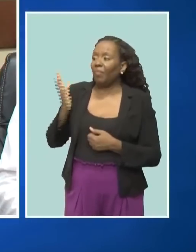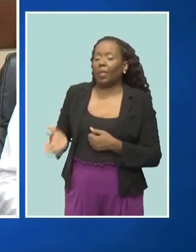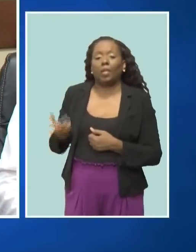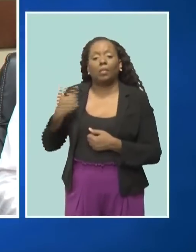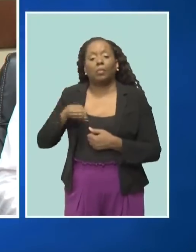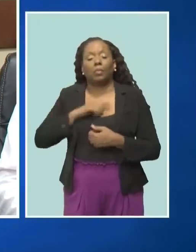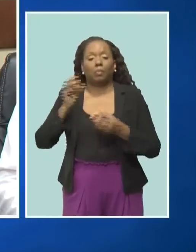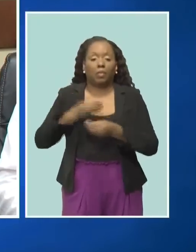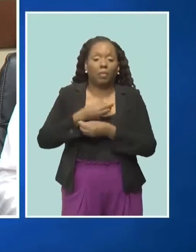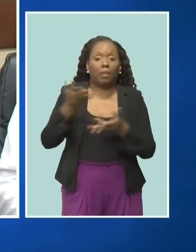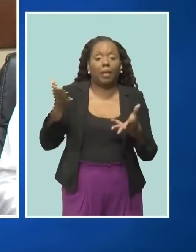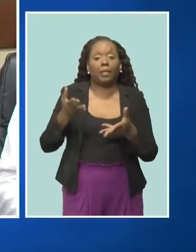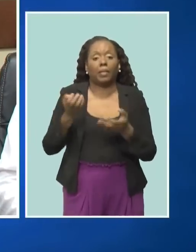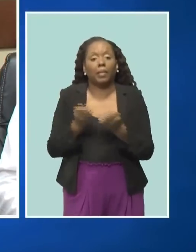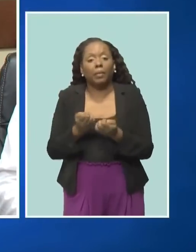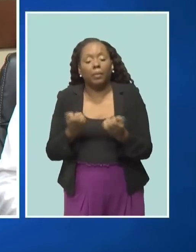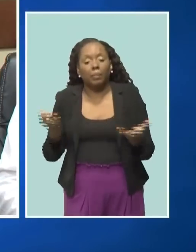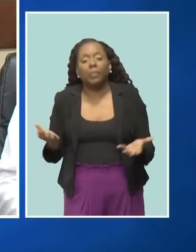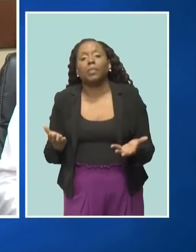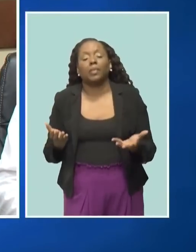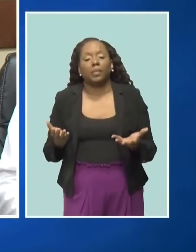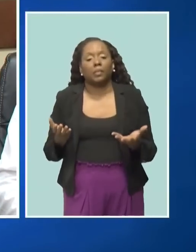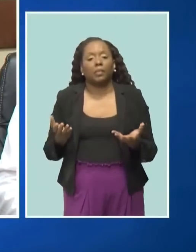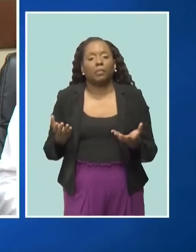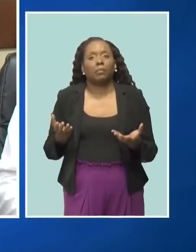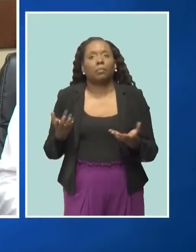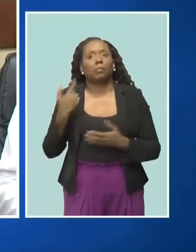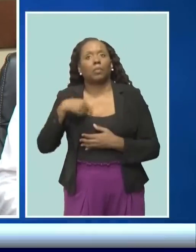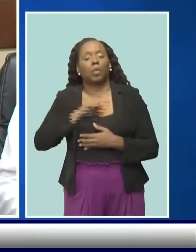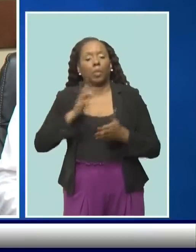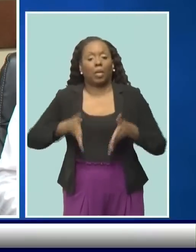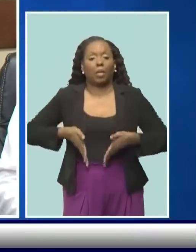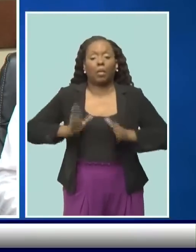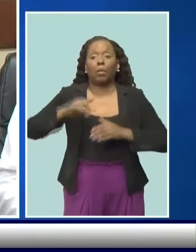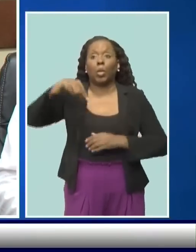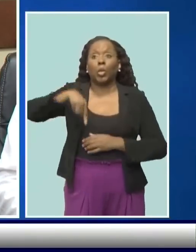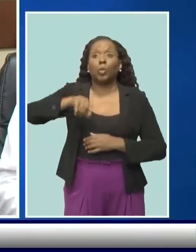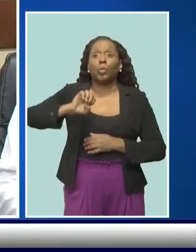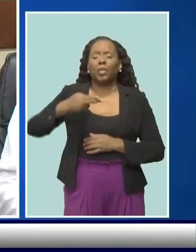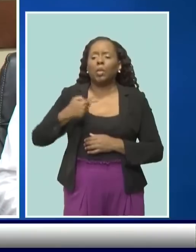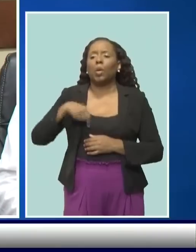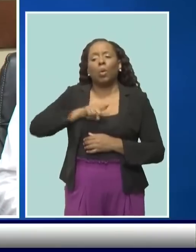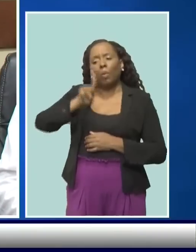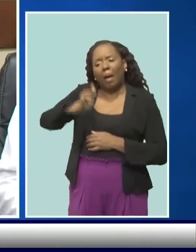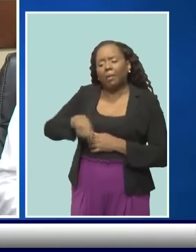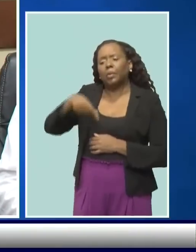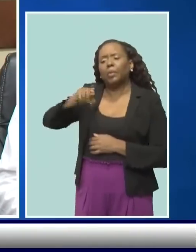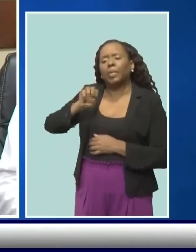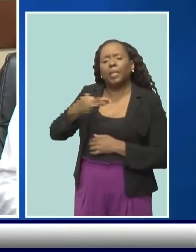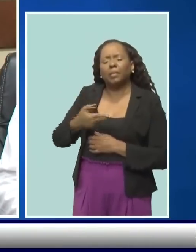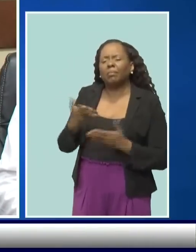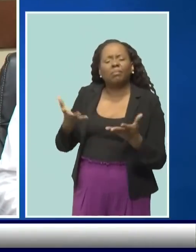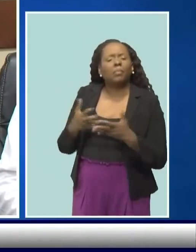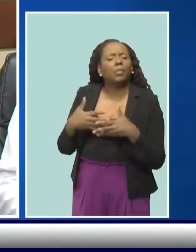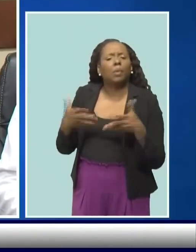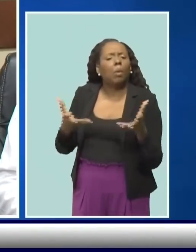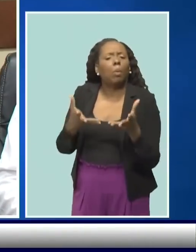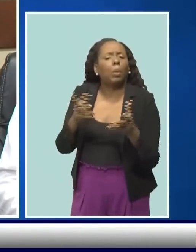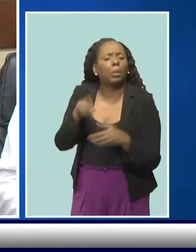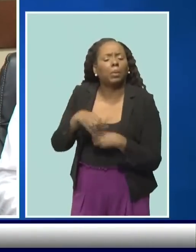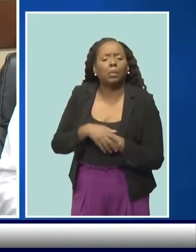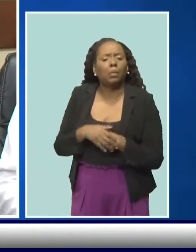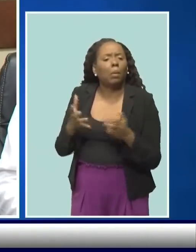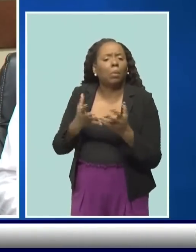that equipment by way of allowing the QEH to determine what equipment it needs and telling us. So we